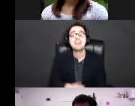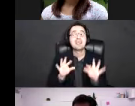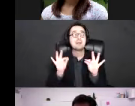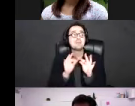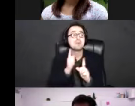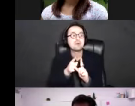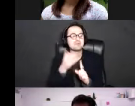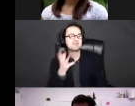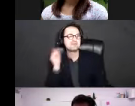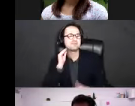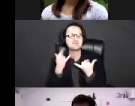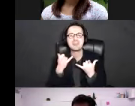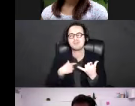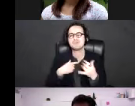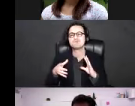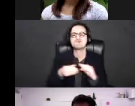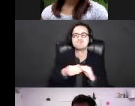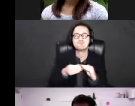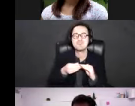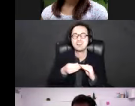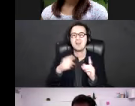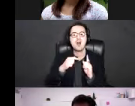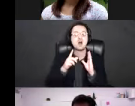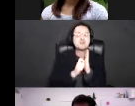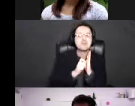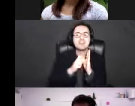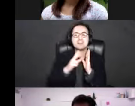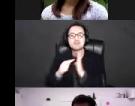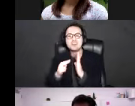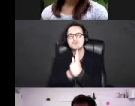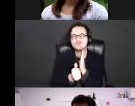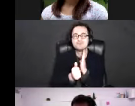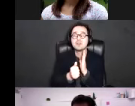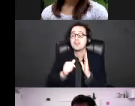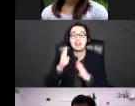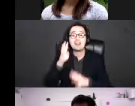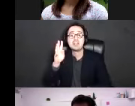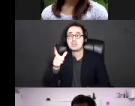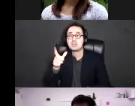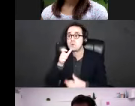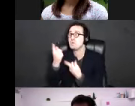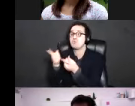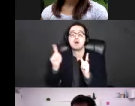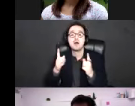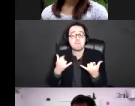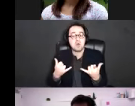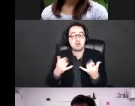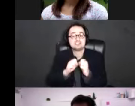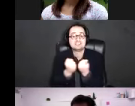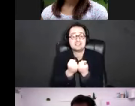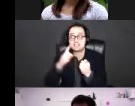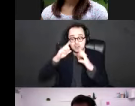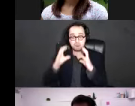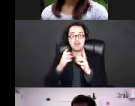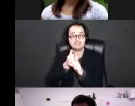remember throughout this talk is that literacy was invented by modern societies. Our brains are not pre-wired to read,